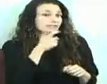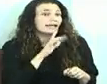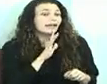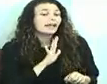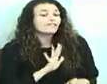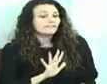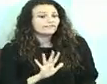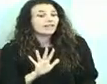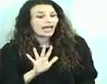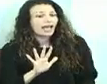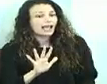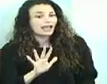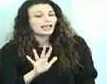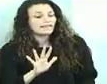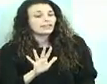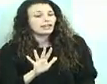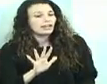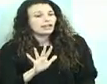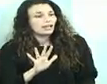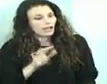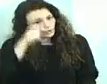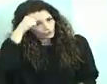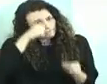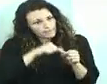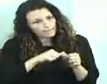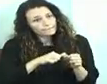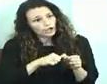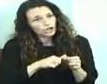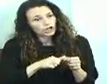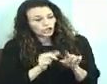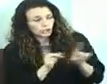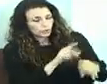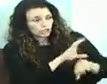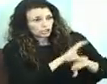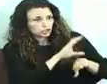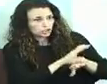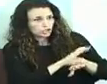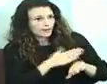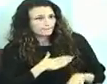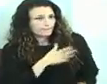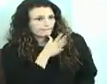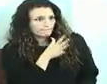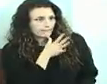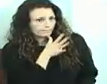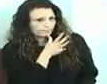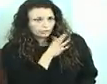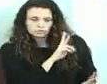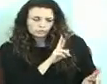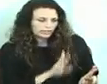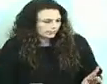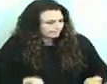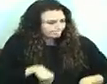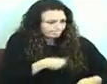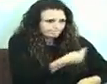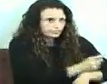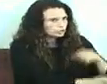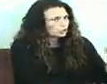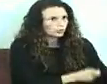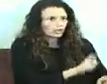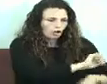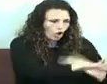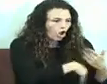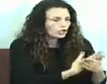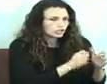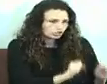old, I can remember being at church, and my mother was there ready to give what she had to the church.